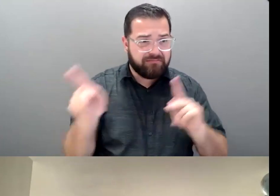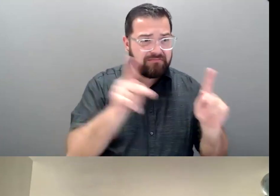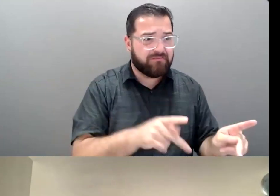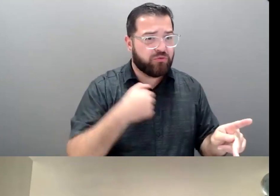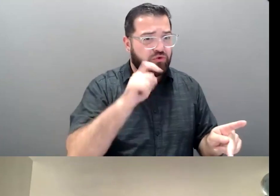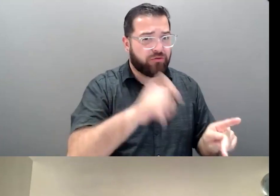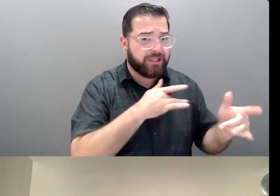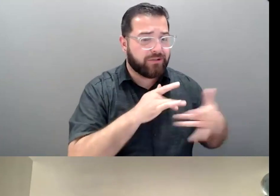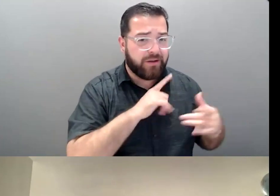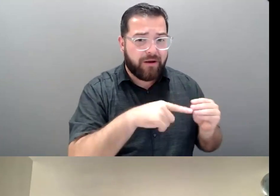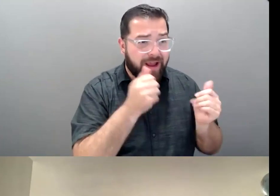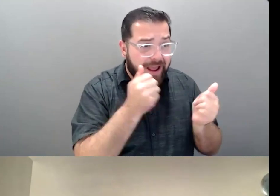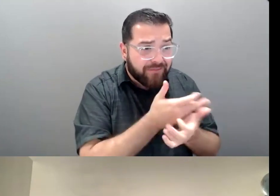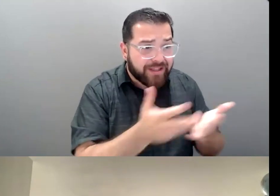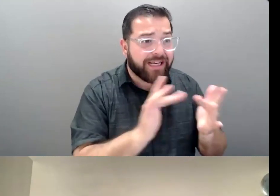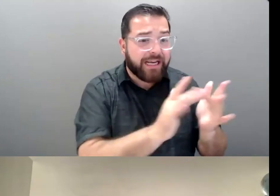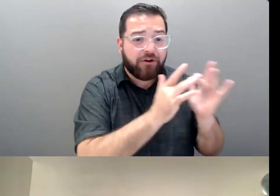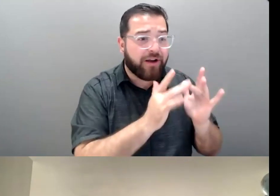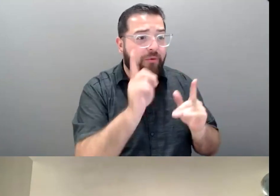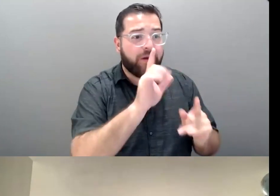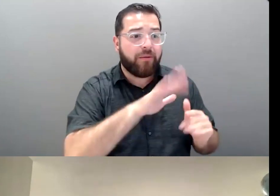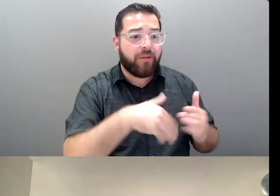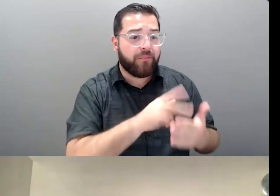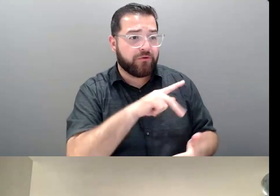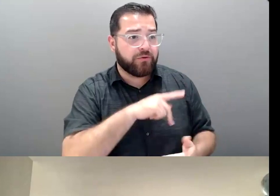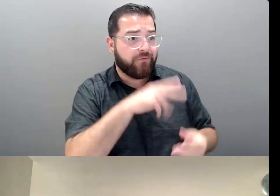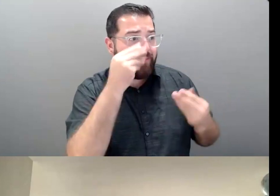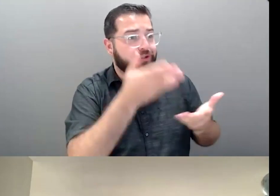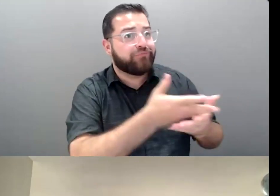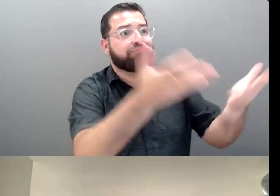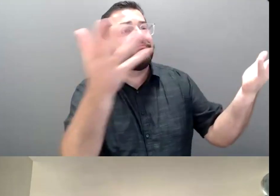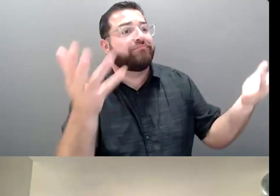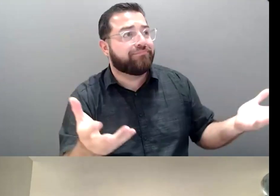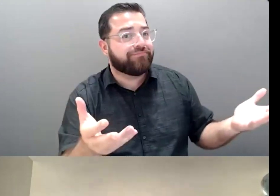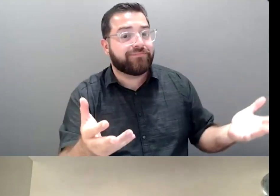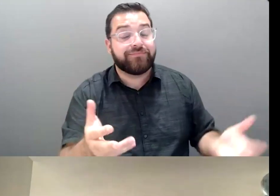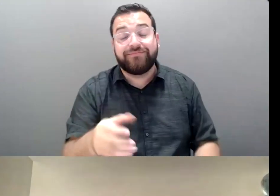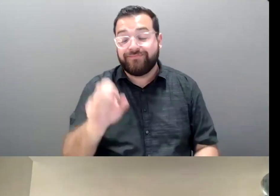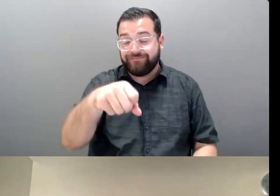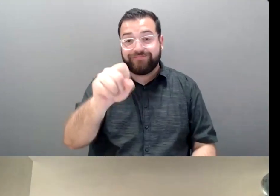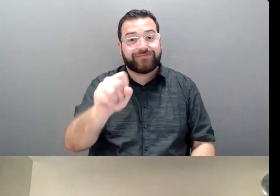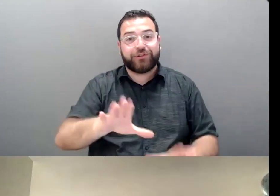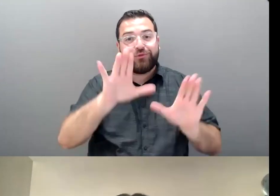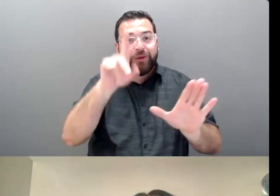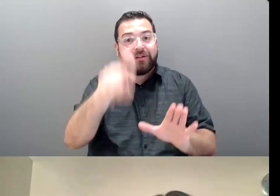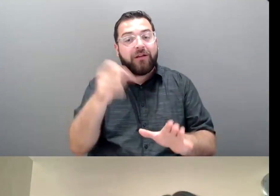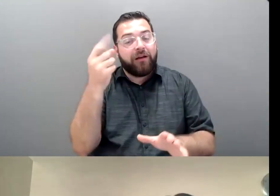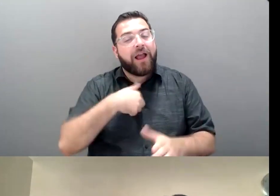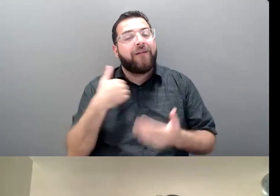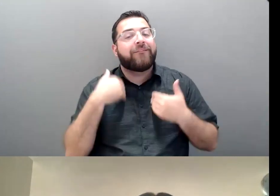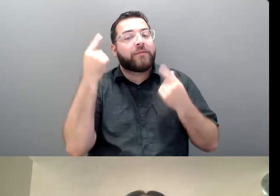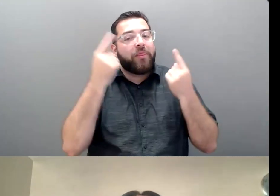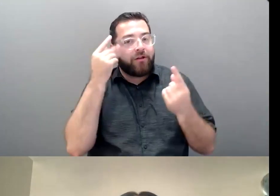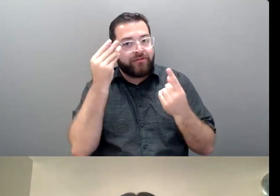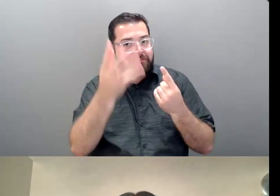where our personal stuff is going? Yeah, I mean, that's such a good question. And I do have some thoughts for you that might be